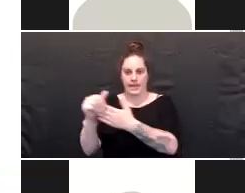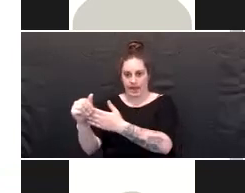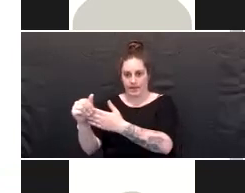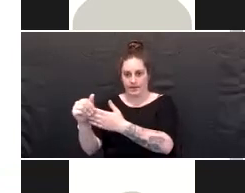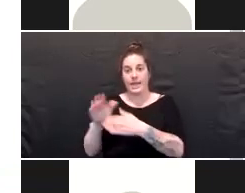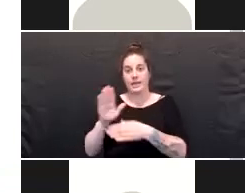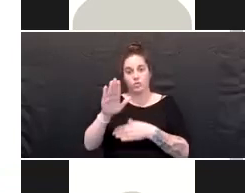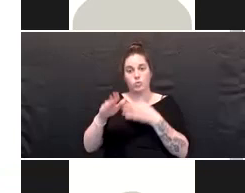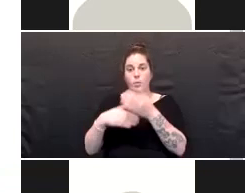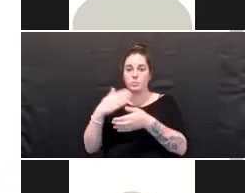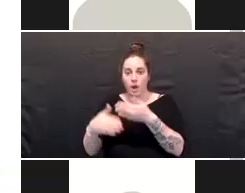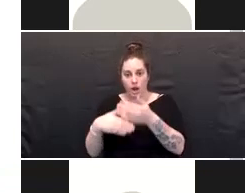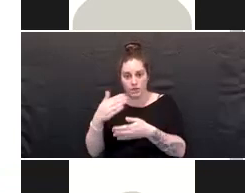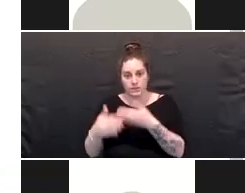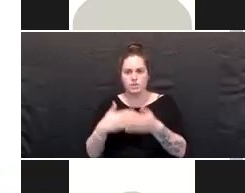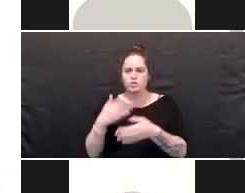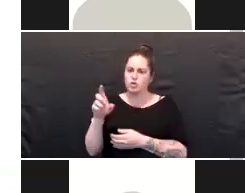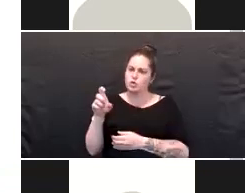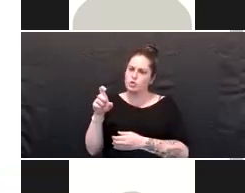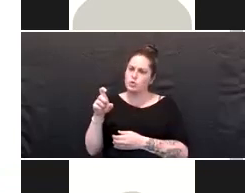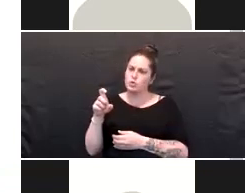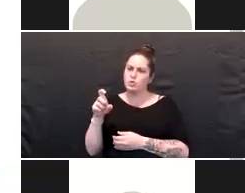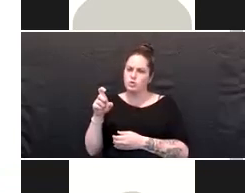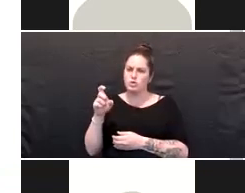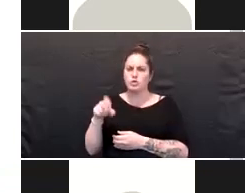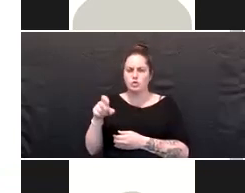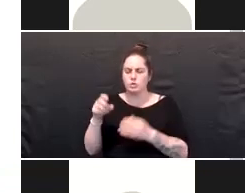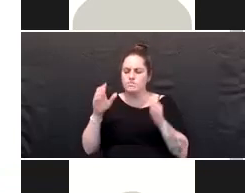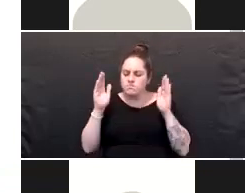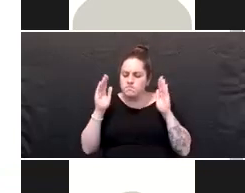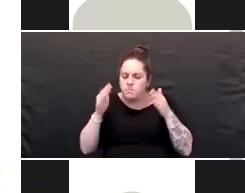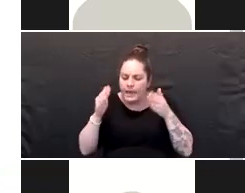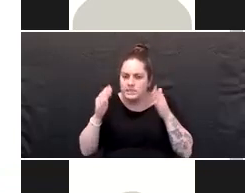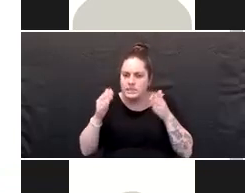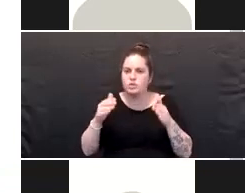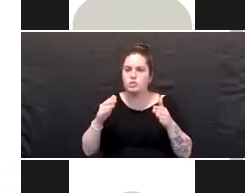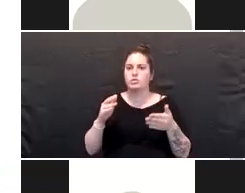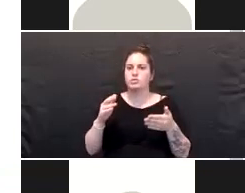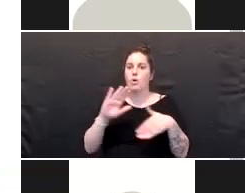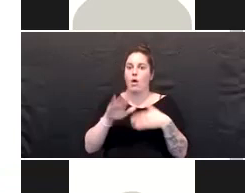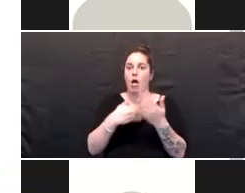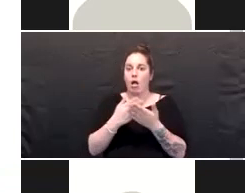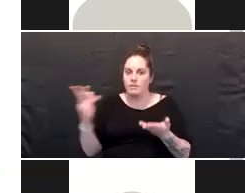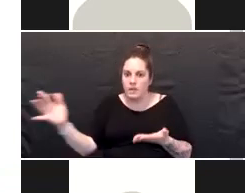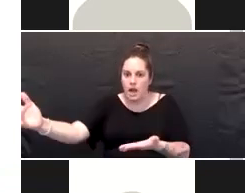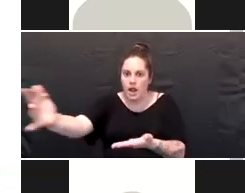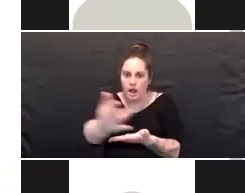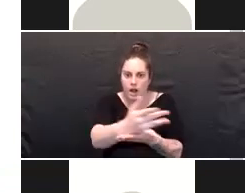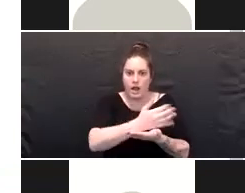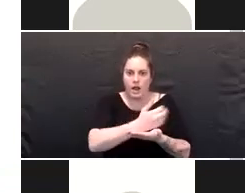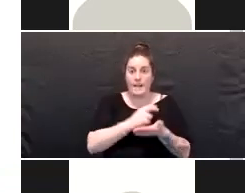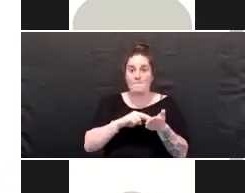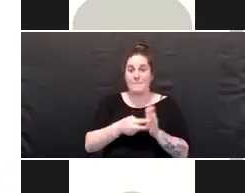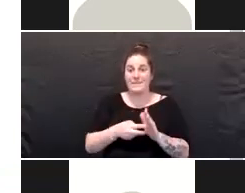these items, you should be paying attention to what you're putting together so that you're actually reviewing